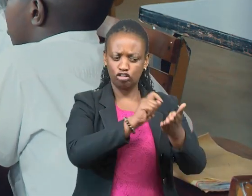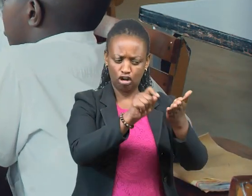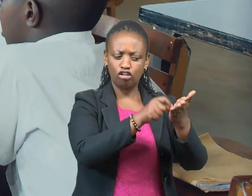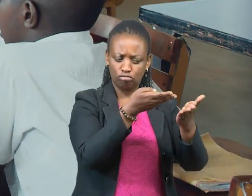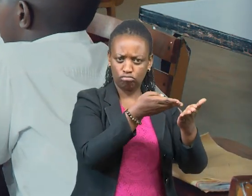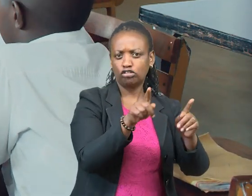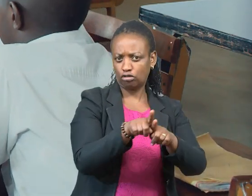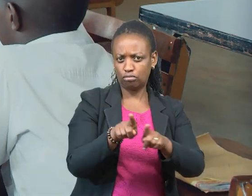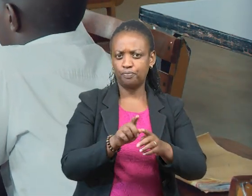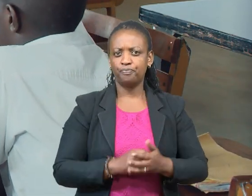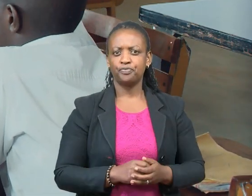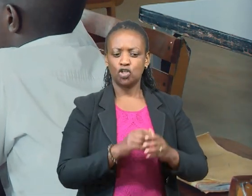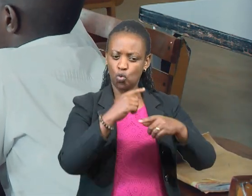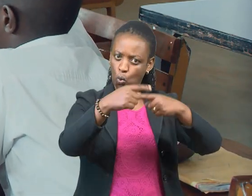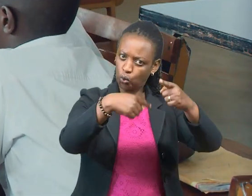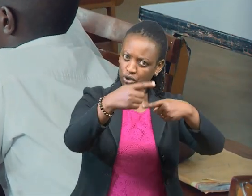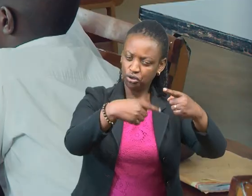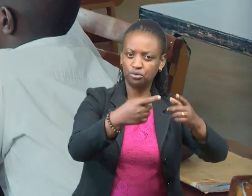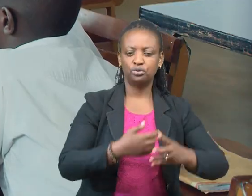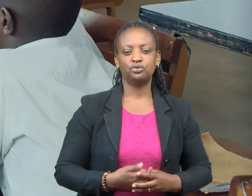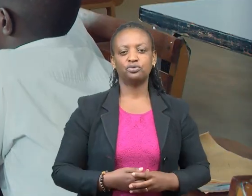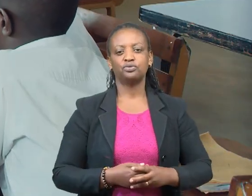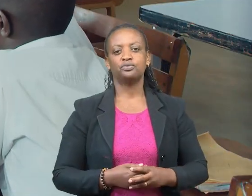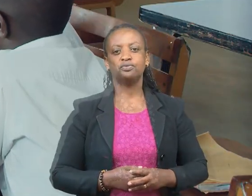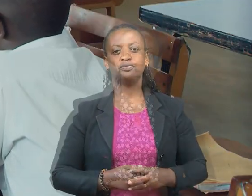also. Then you continue.